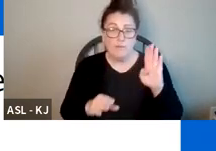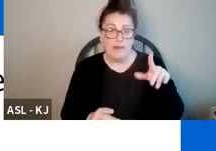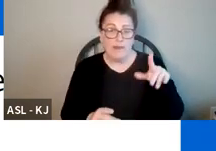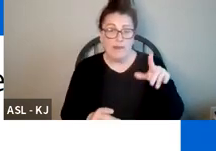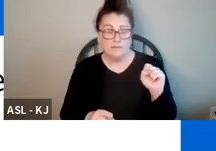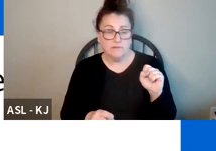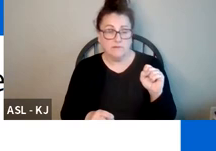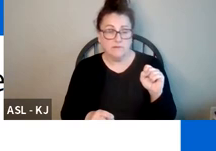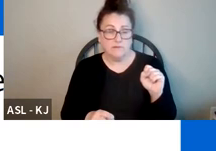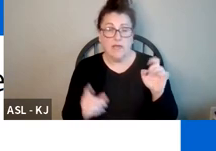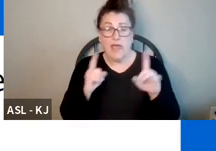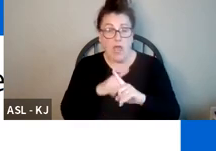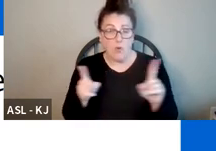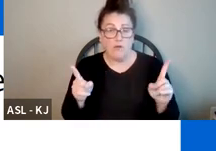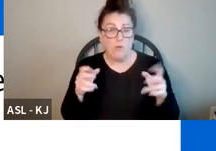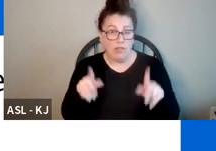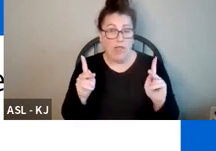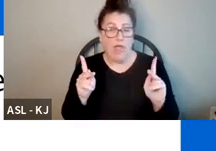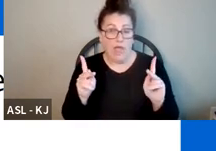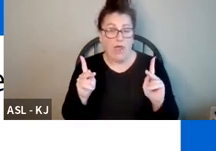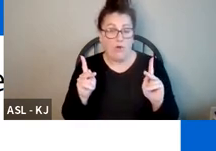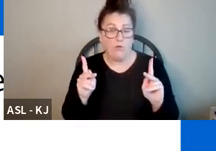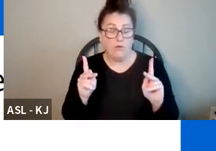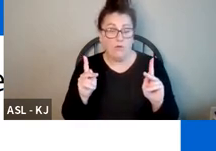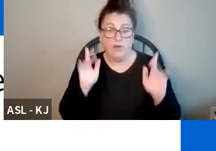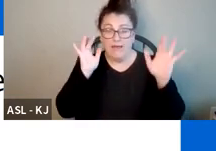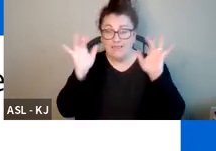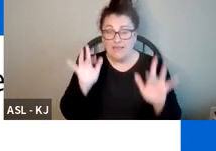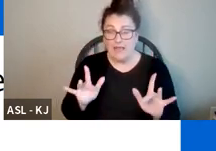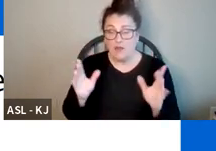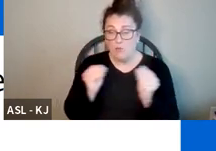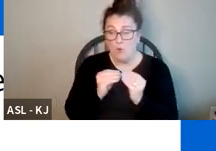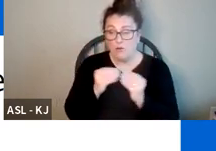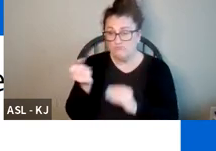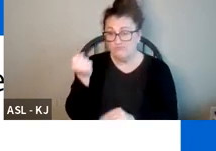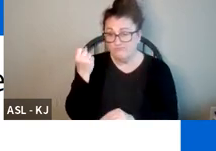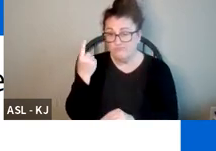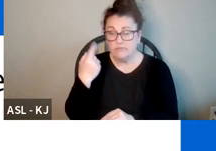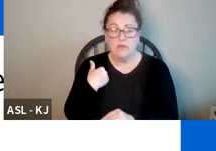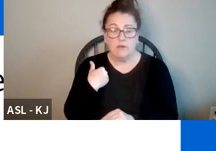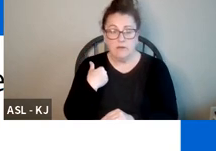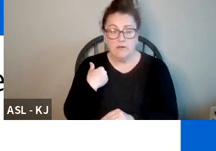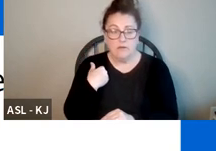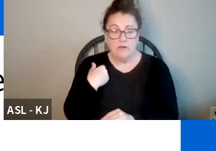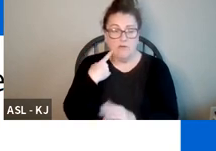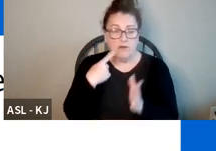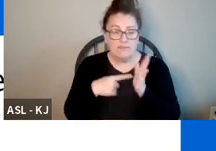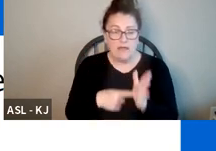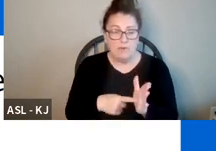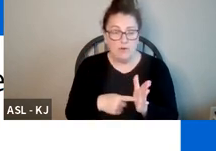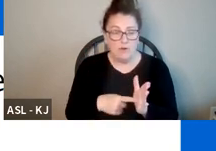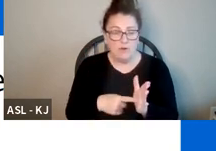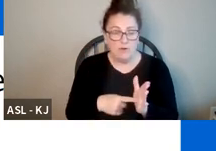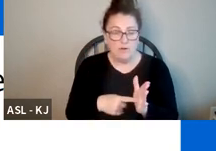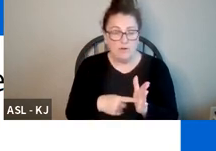However, we did allow folks to select more than one item. So just to note If, for example, if somebody was